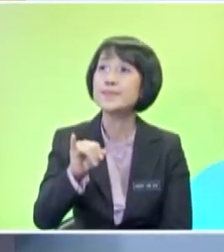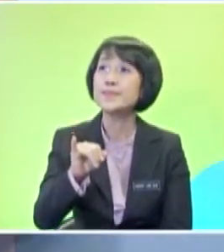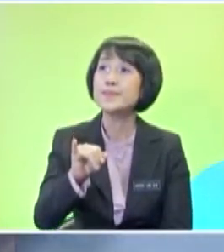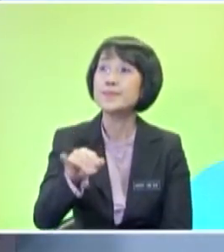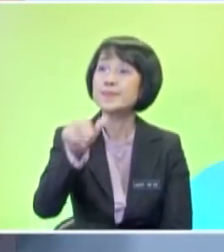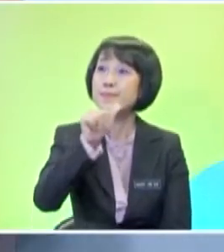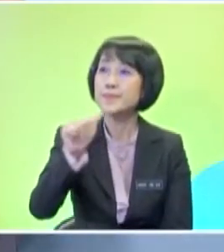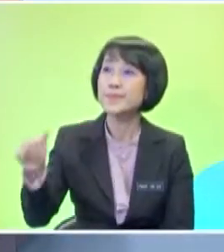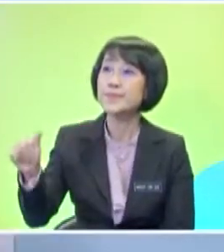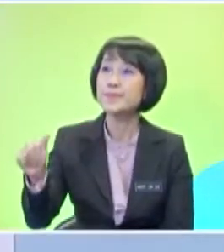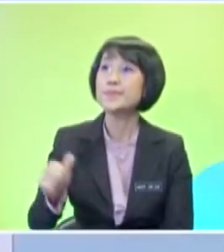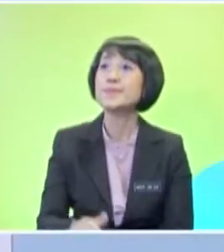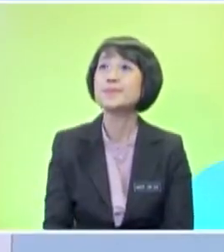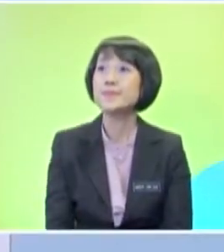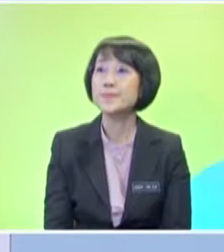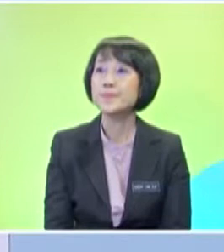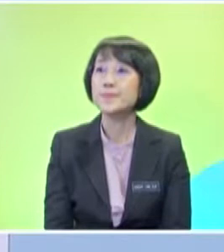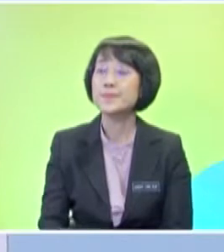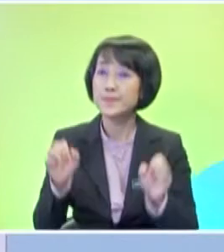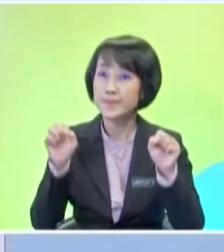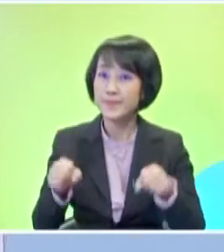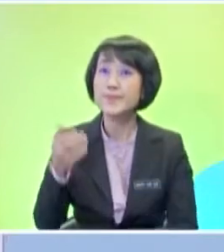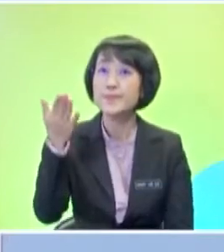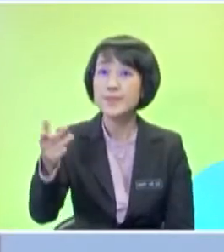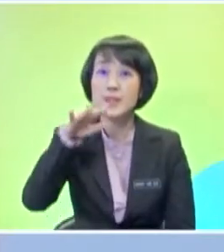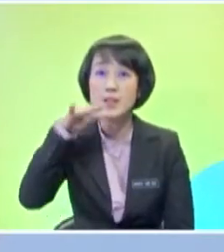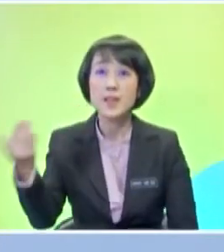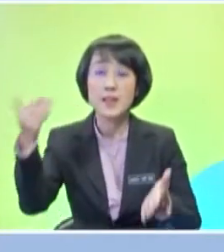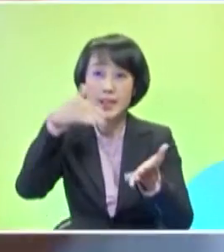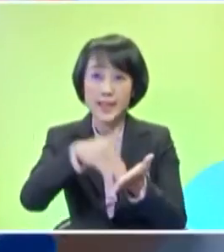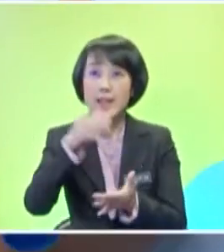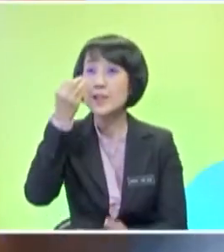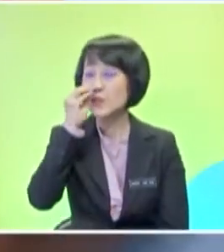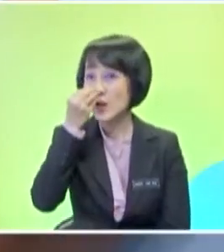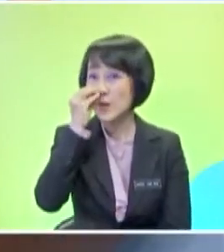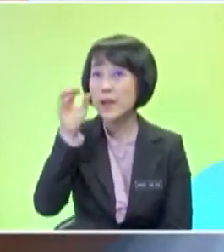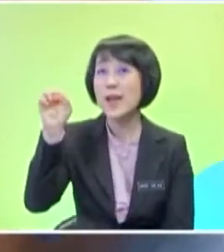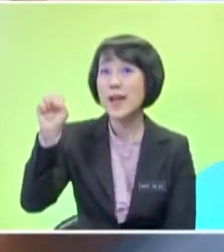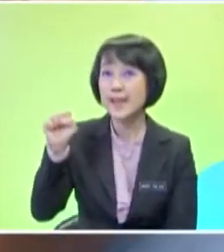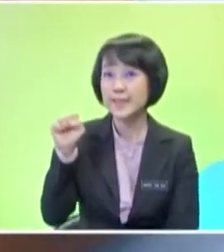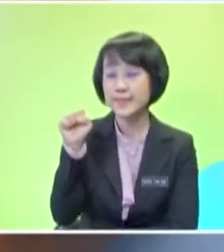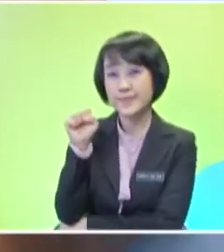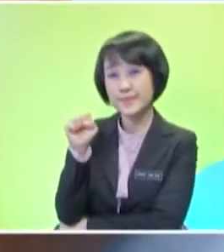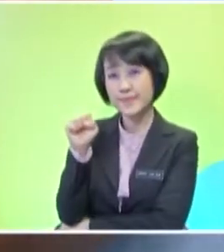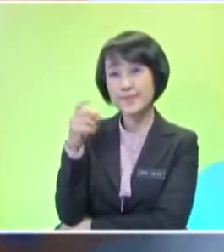a. Can you spell to me once again? Strawberry. Okay. S